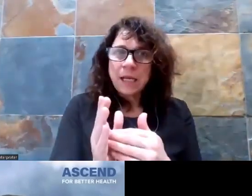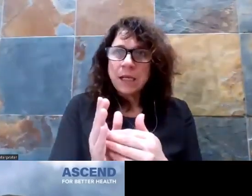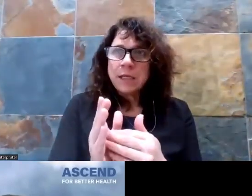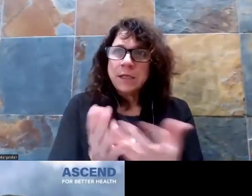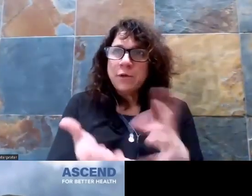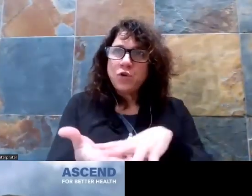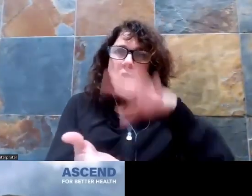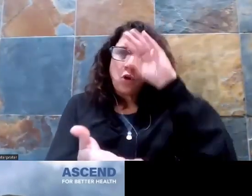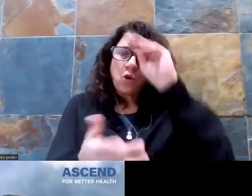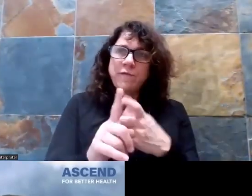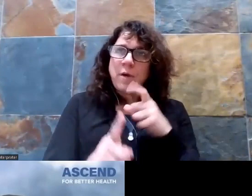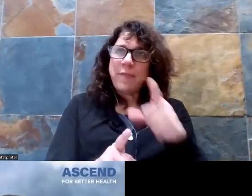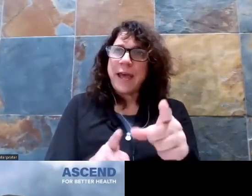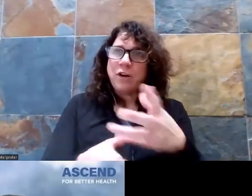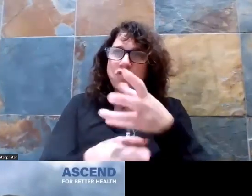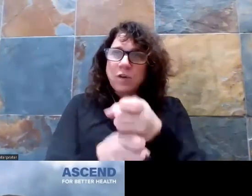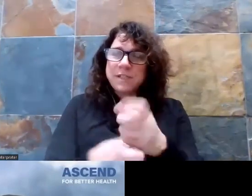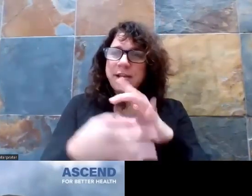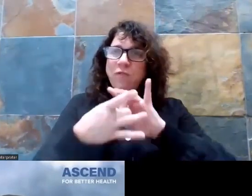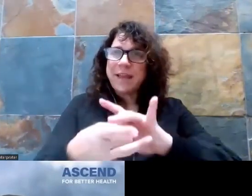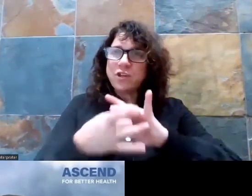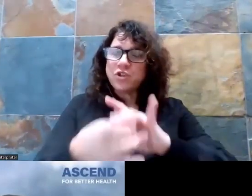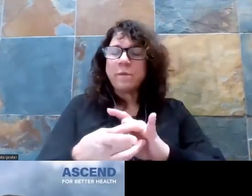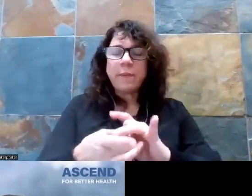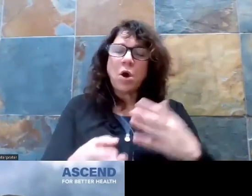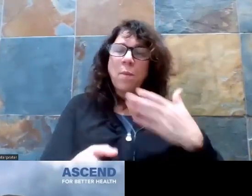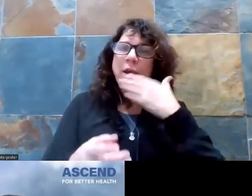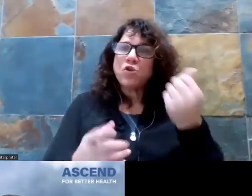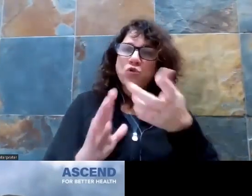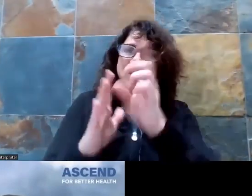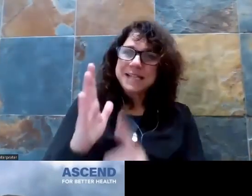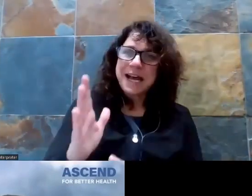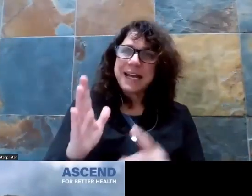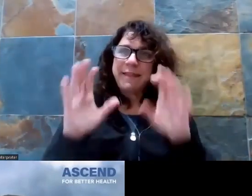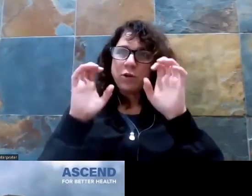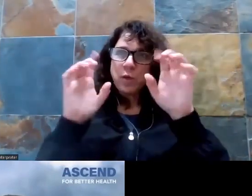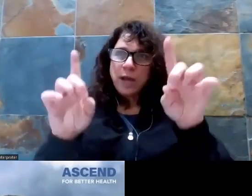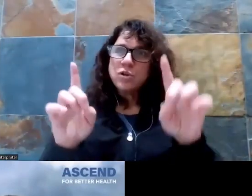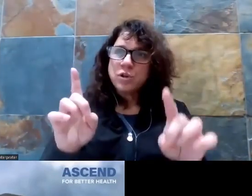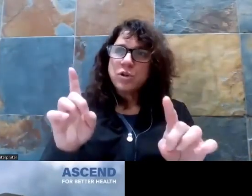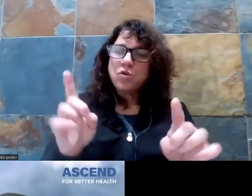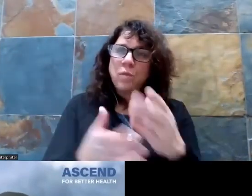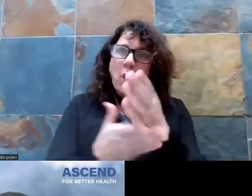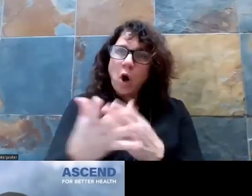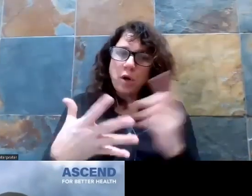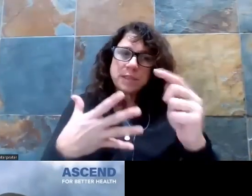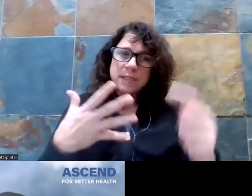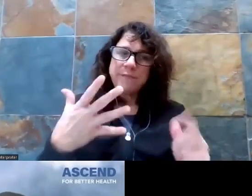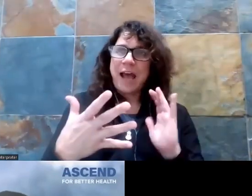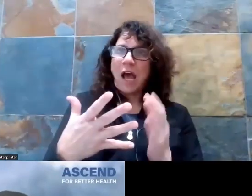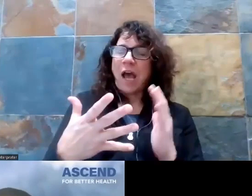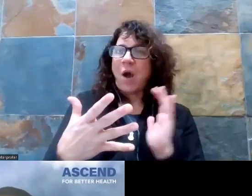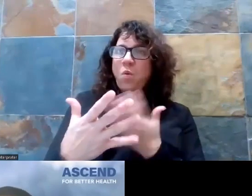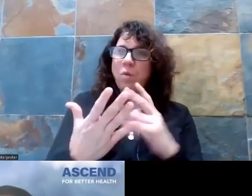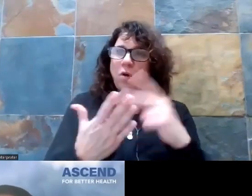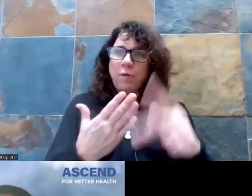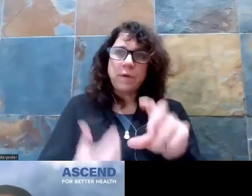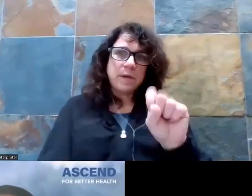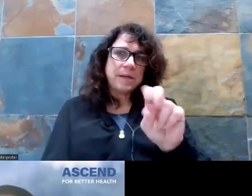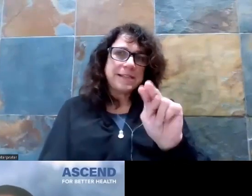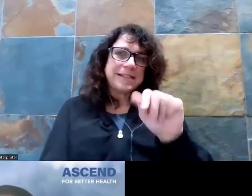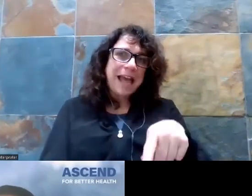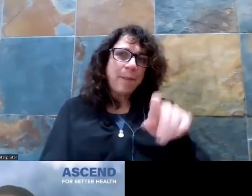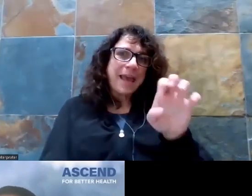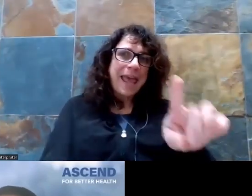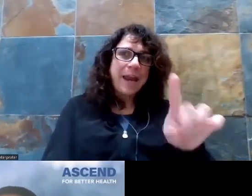to learn from that trusting relationship how better to design the educational components of some of our programs. We have a SNAP Ed program,